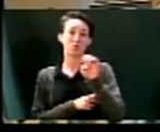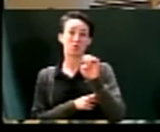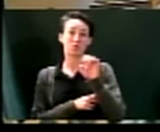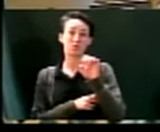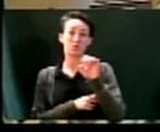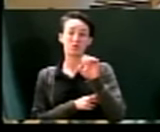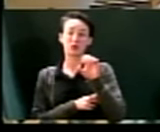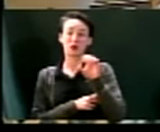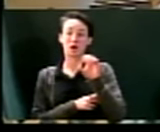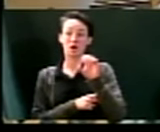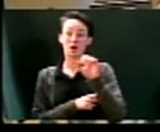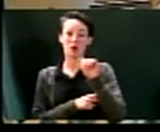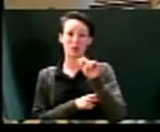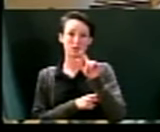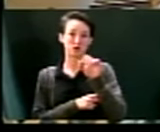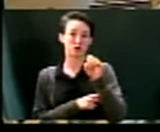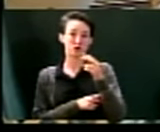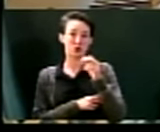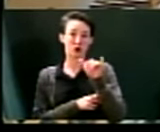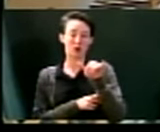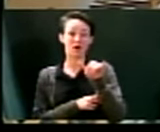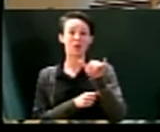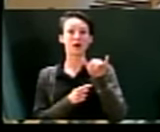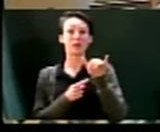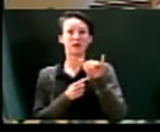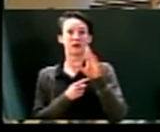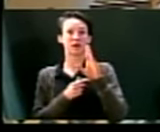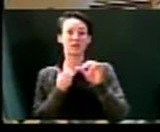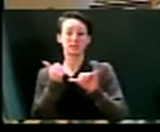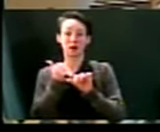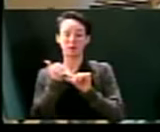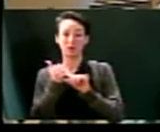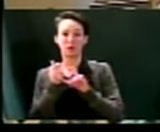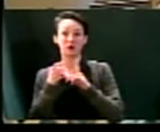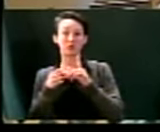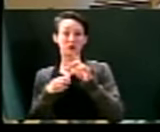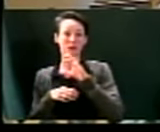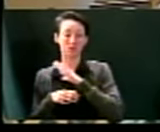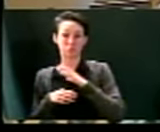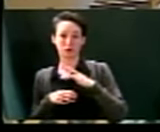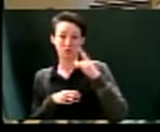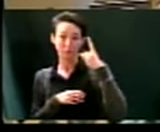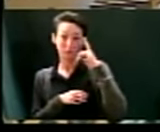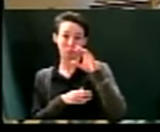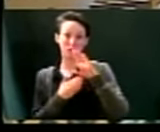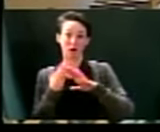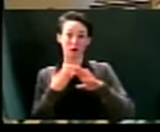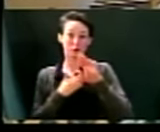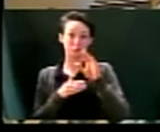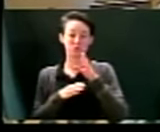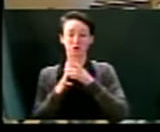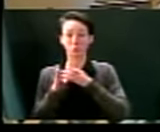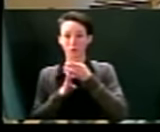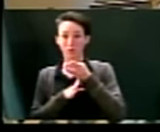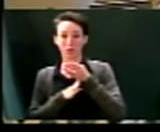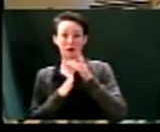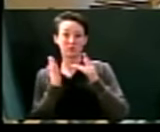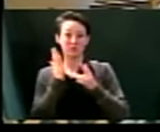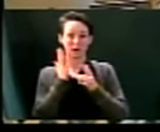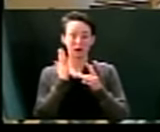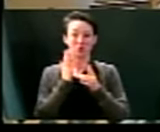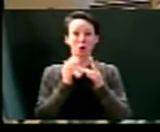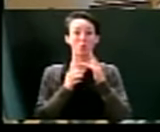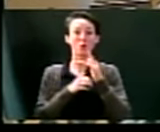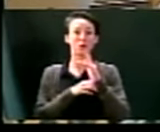Dr. Alshai is the Deputy Commissioner for College, Career, and Technical Education and Teachers and Leaders at the